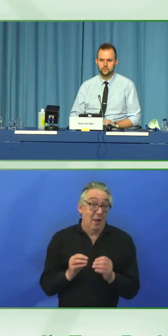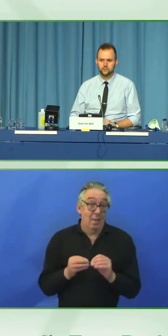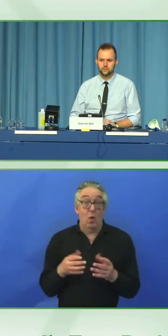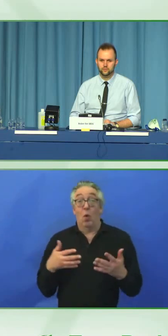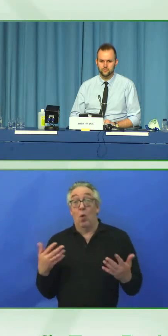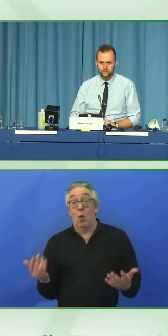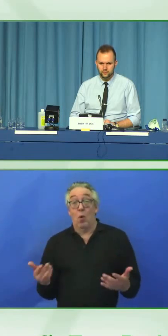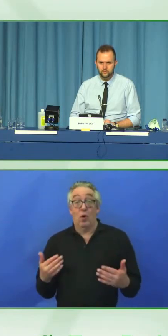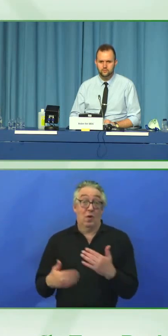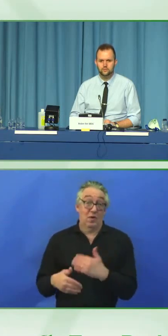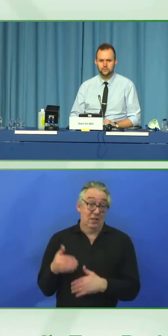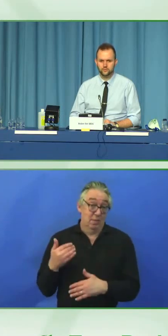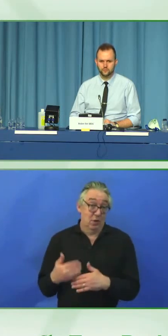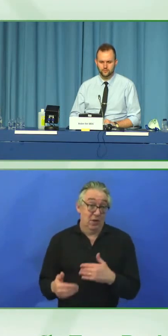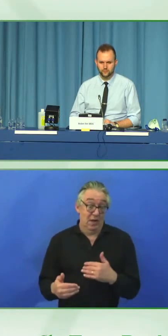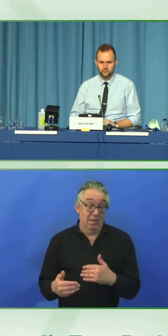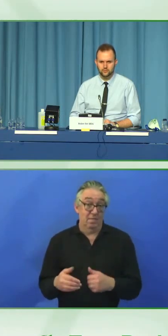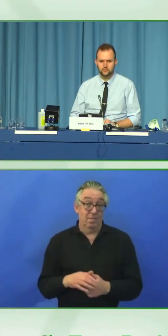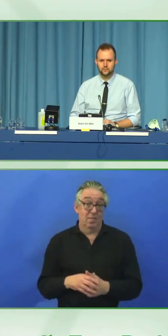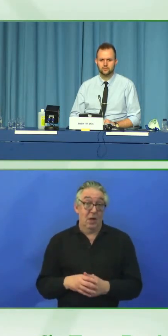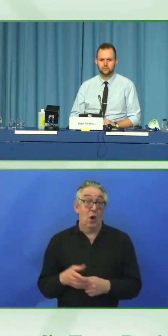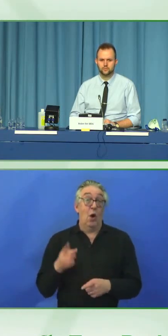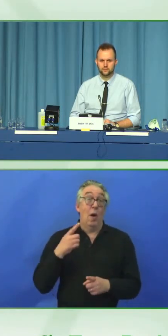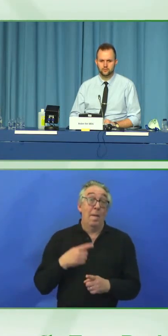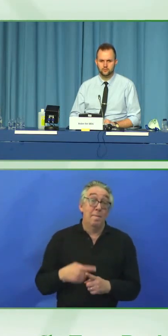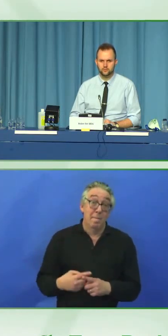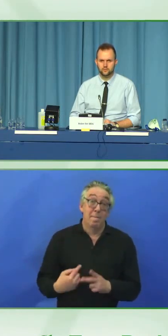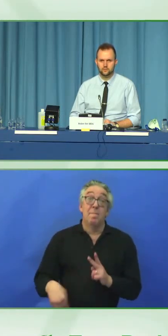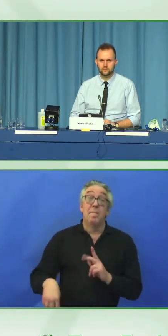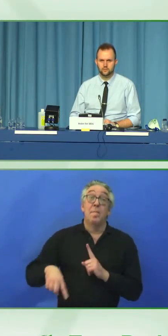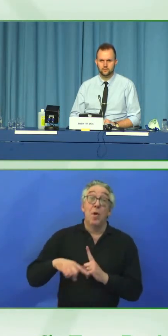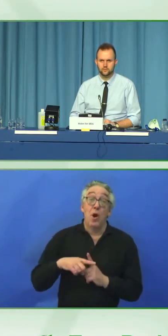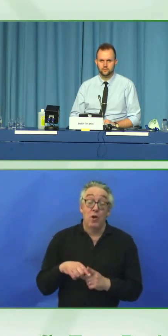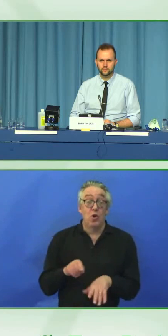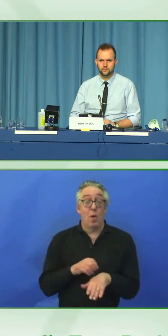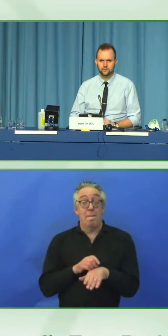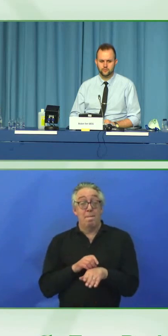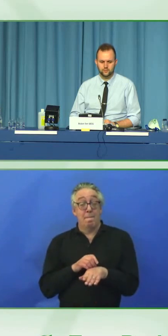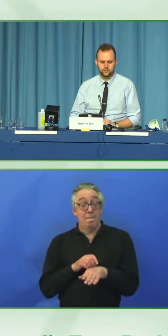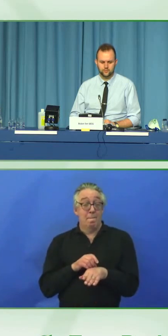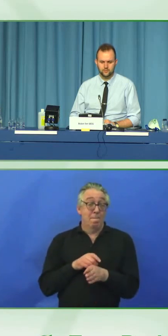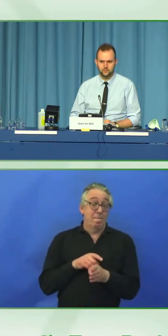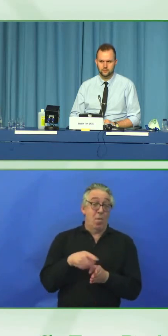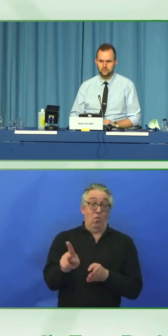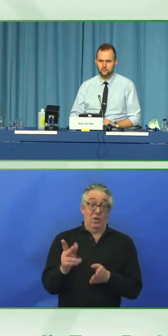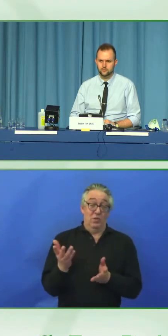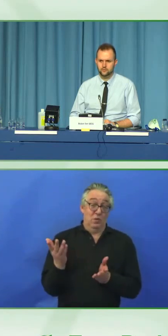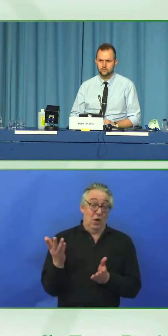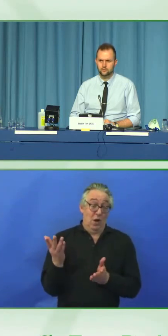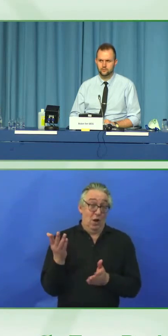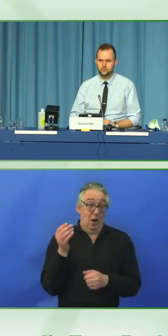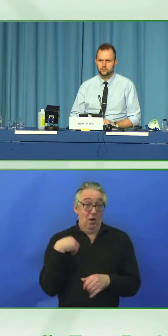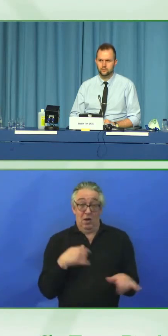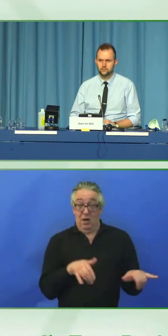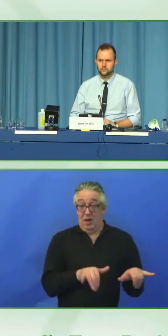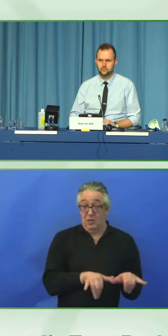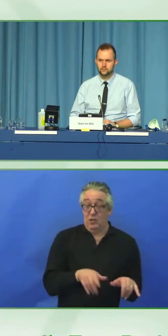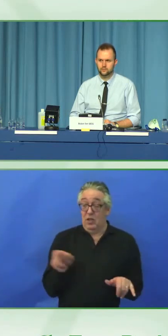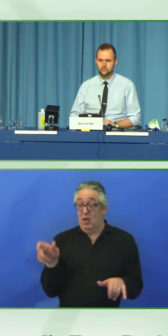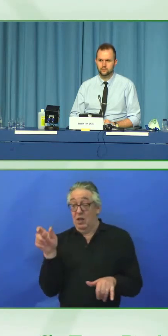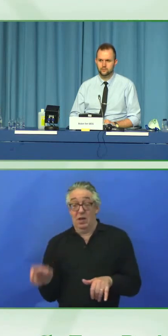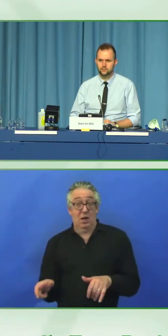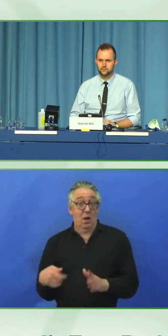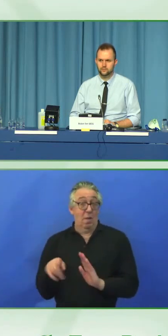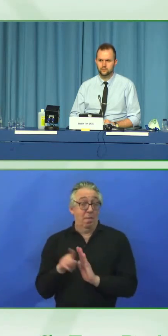this professional expertise in access and inclusion. You know, we are engineers, researchers, policy experts who